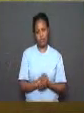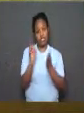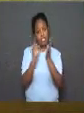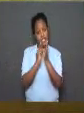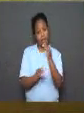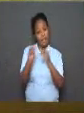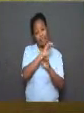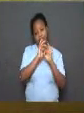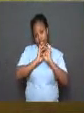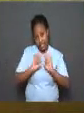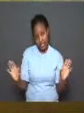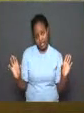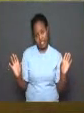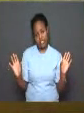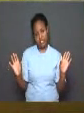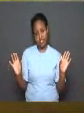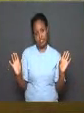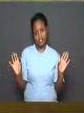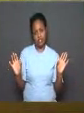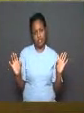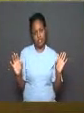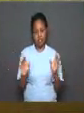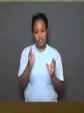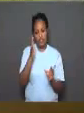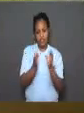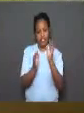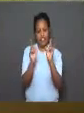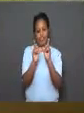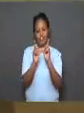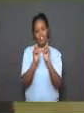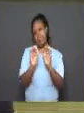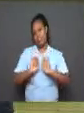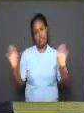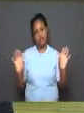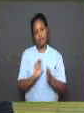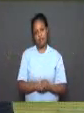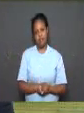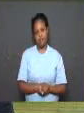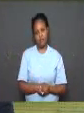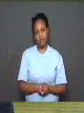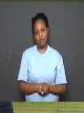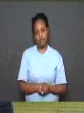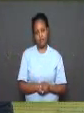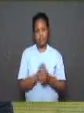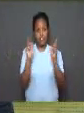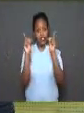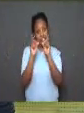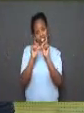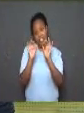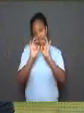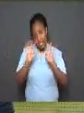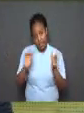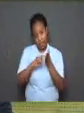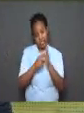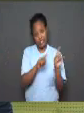no rule of law, there can be no justice. Where there is no